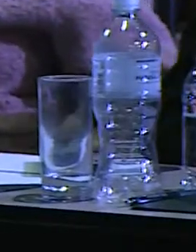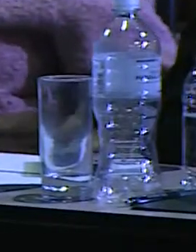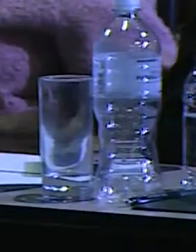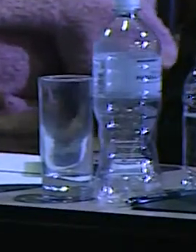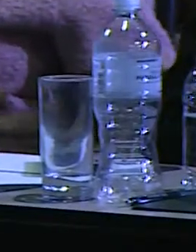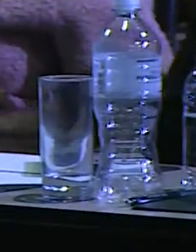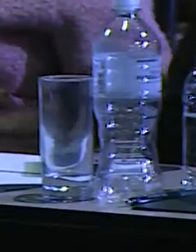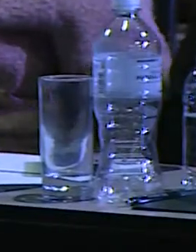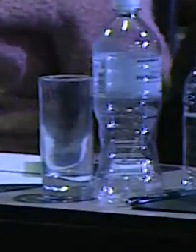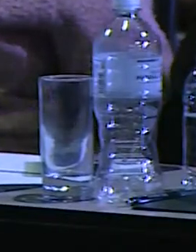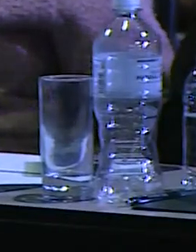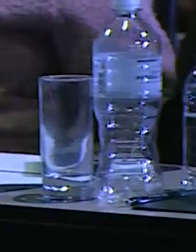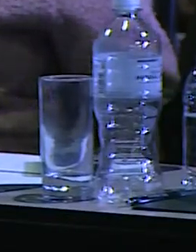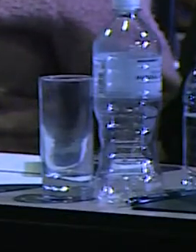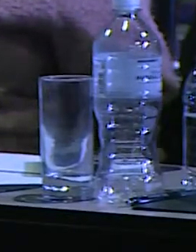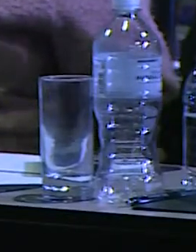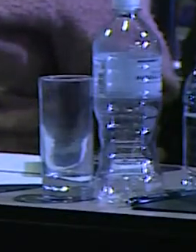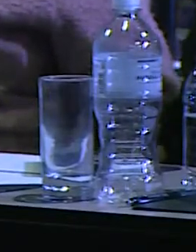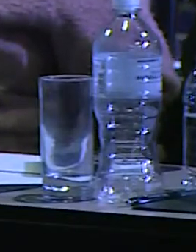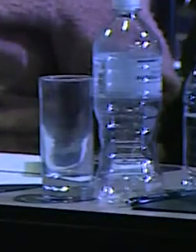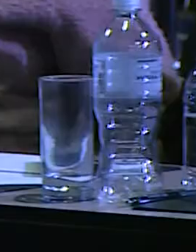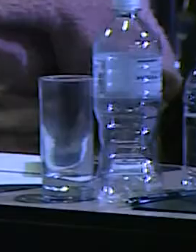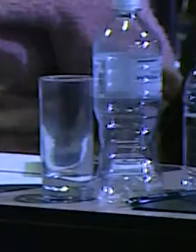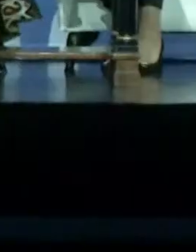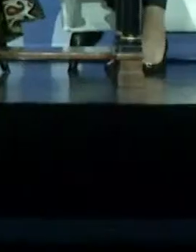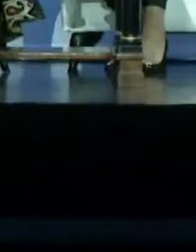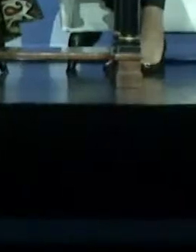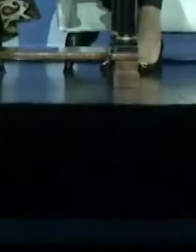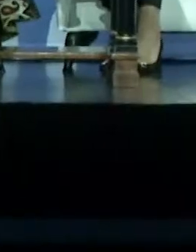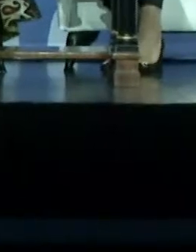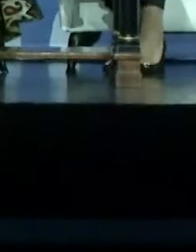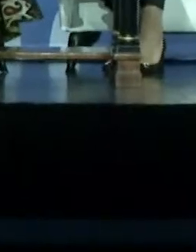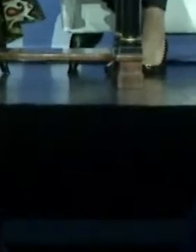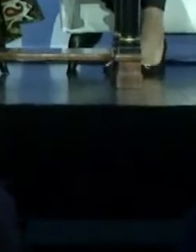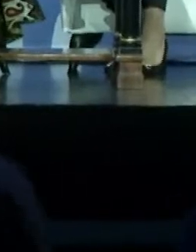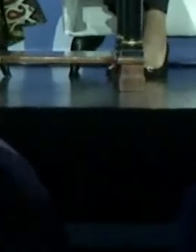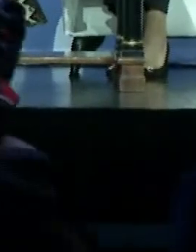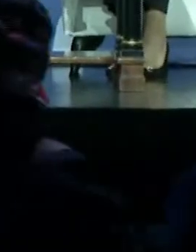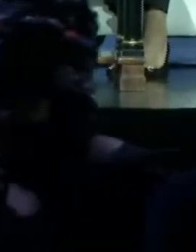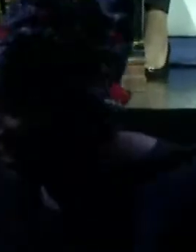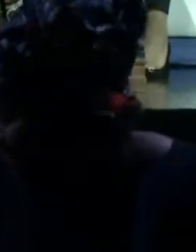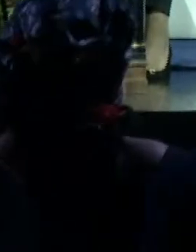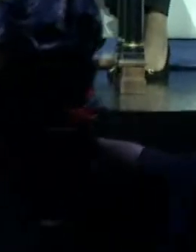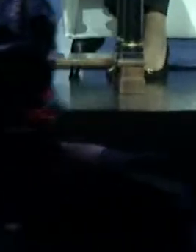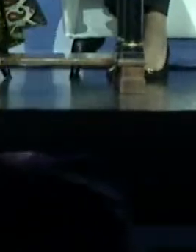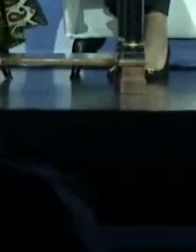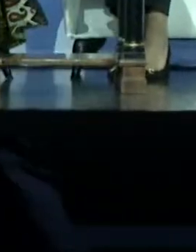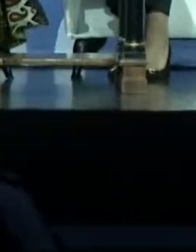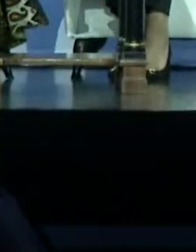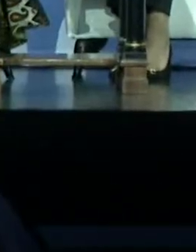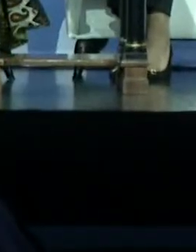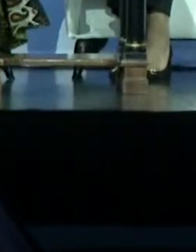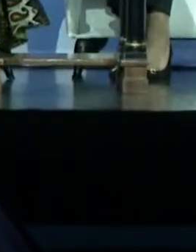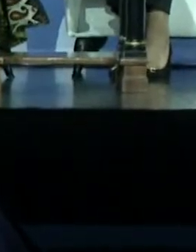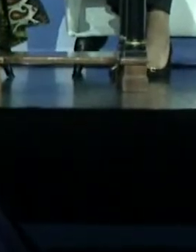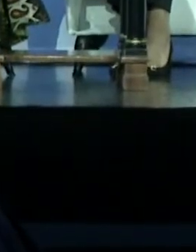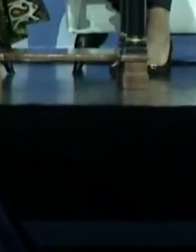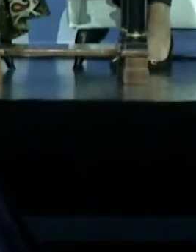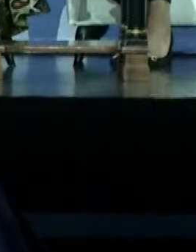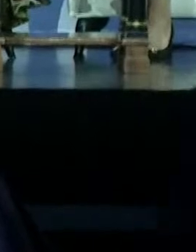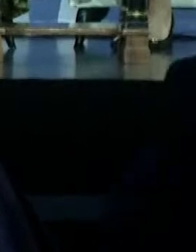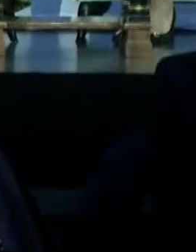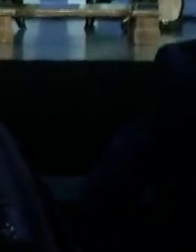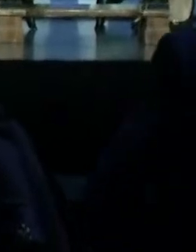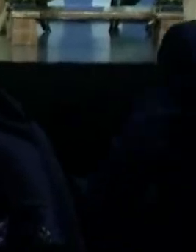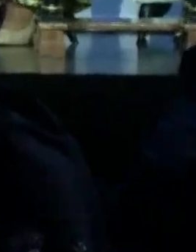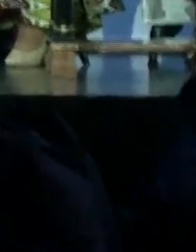Thank you. I'd like to stand on the very extensive protocol that was established by President Ramaphosa, but I'd also like to thank